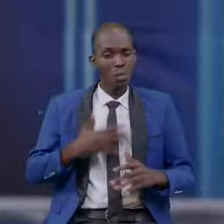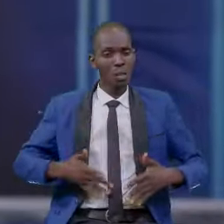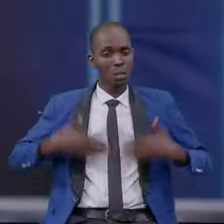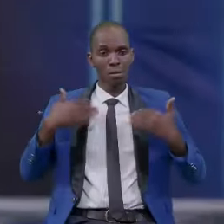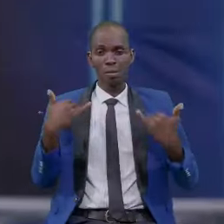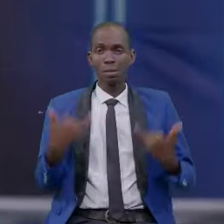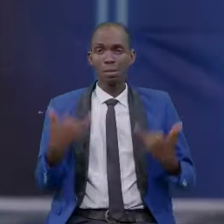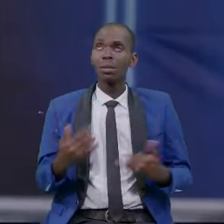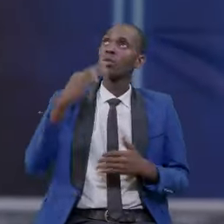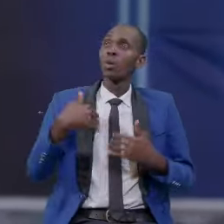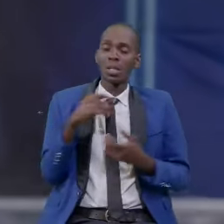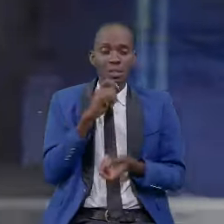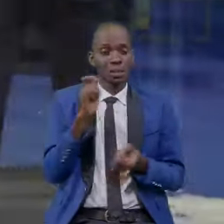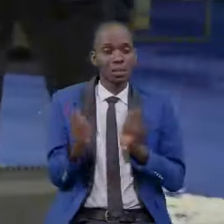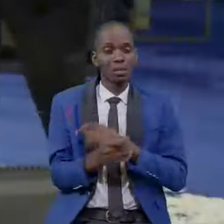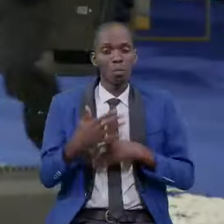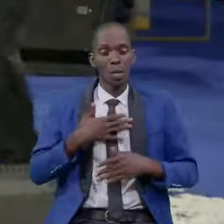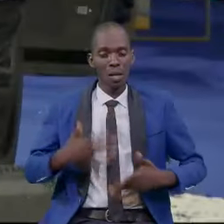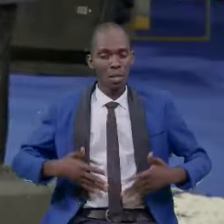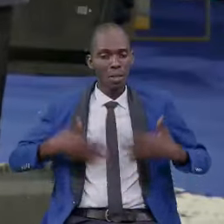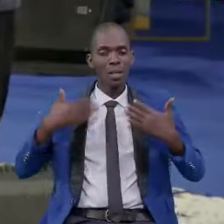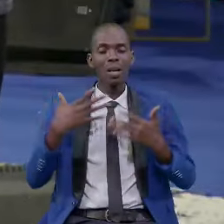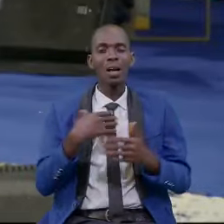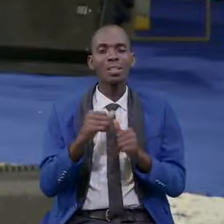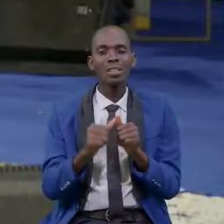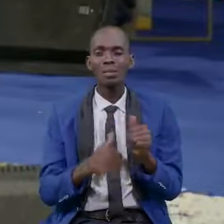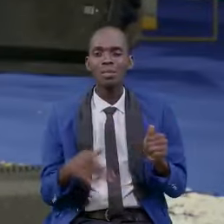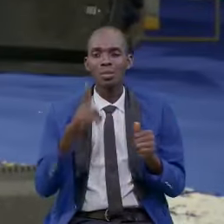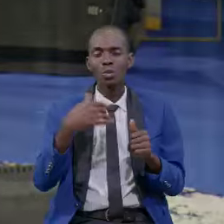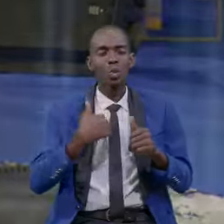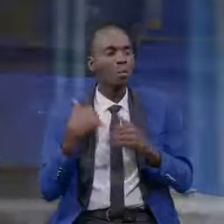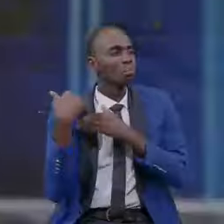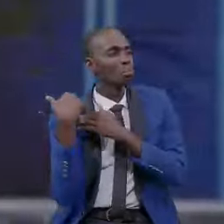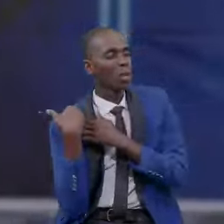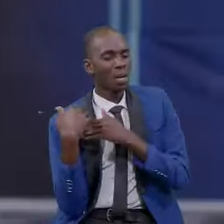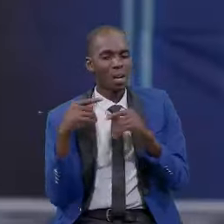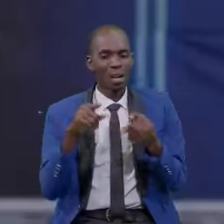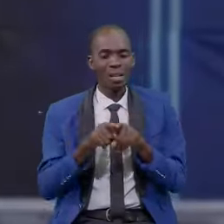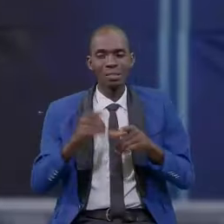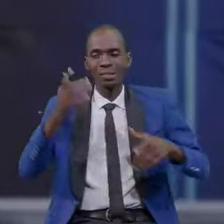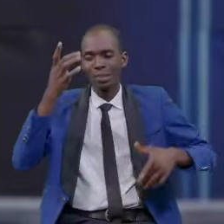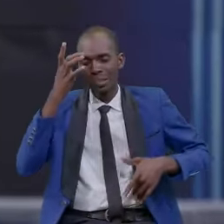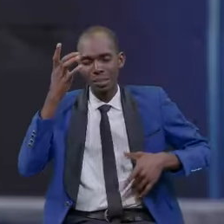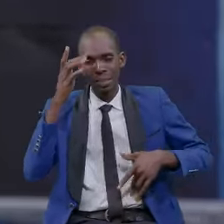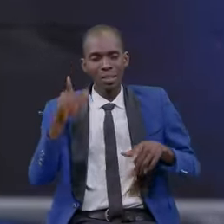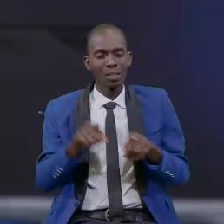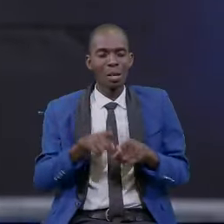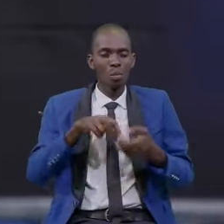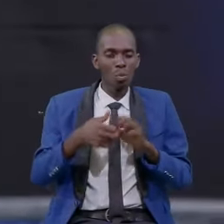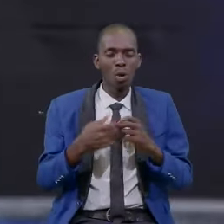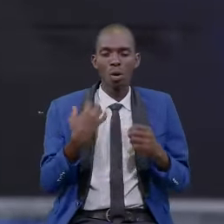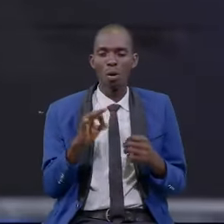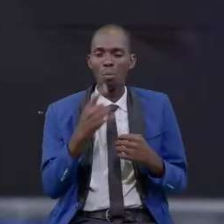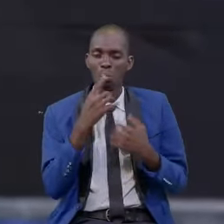and everything that you have been carrying, like sickness, like flow of blood, everything will vanish